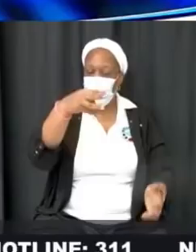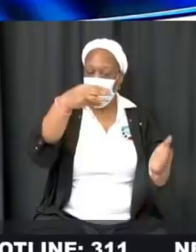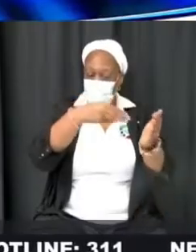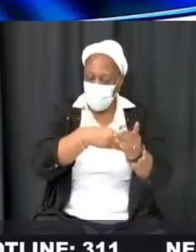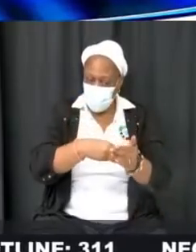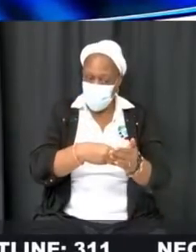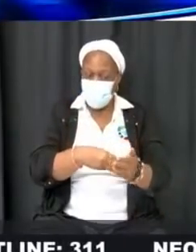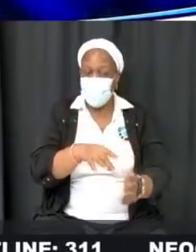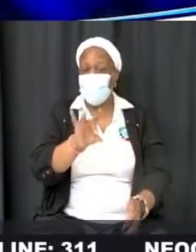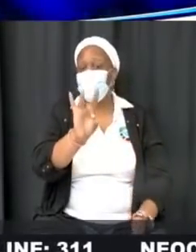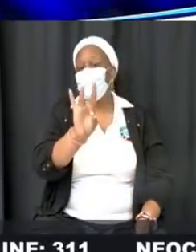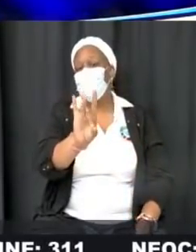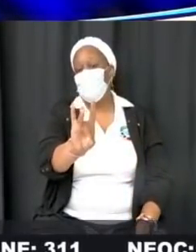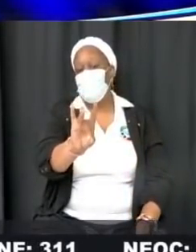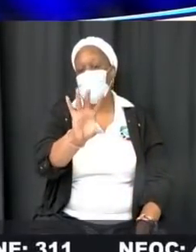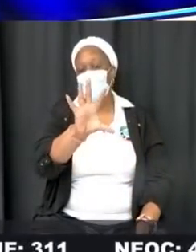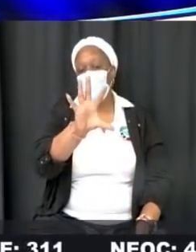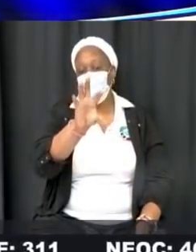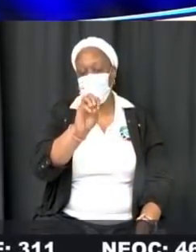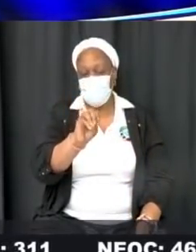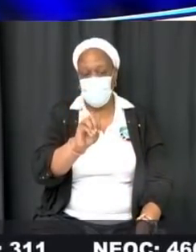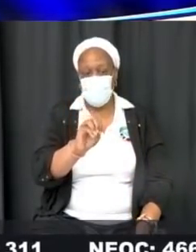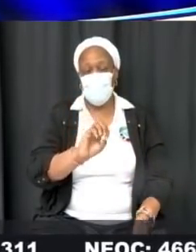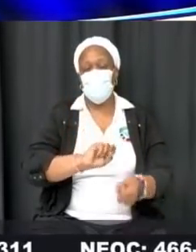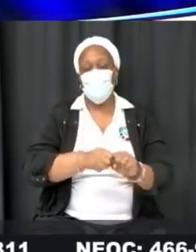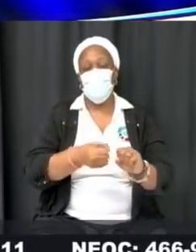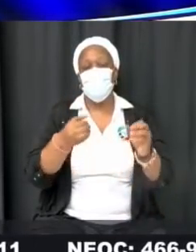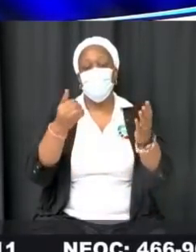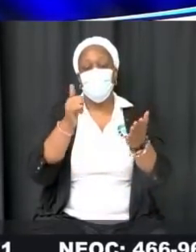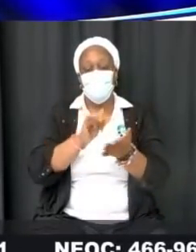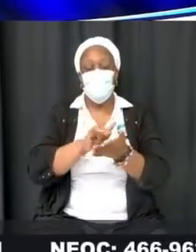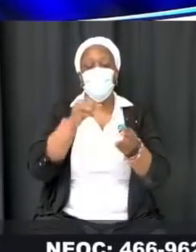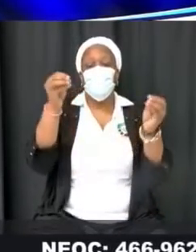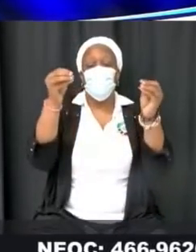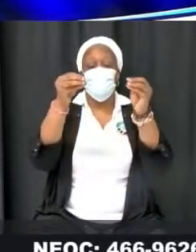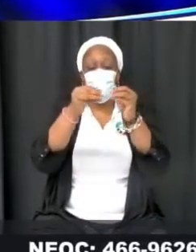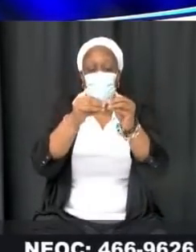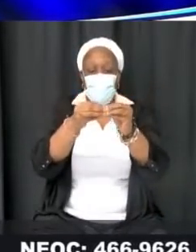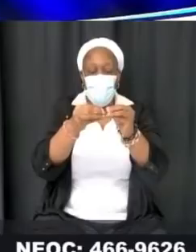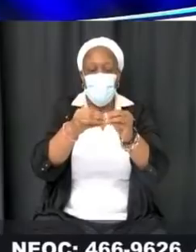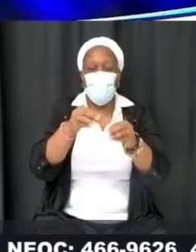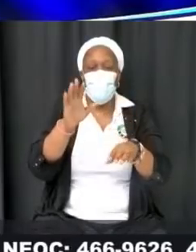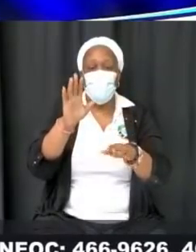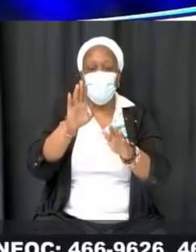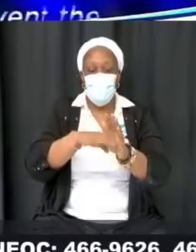the minimum amount that was expected. So instead of delivering